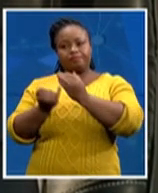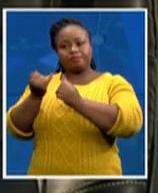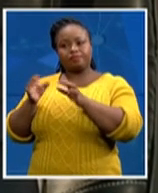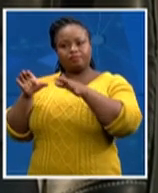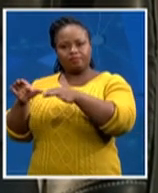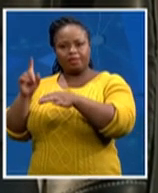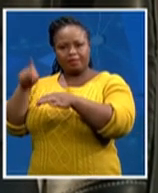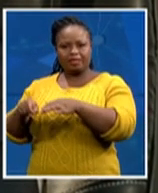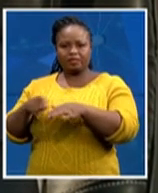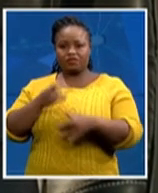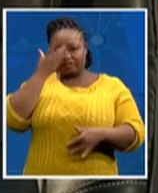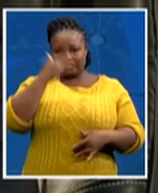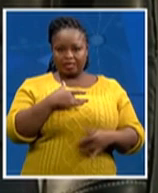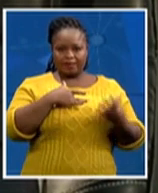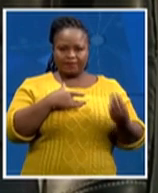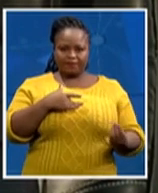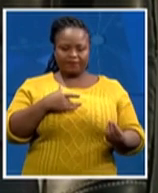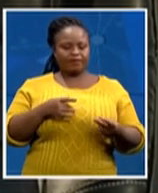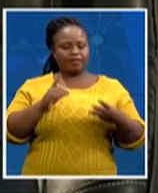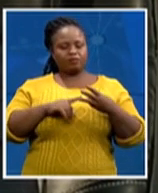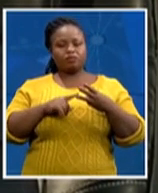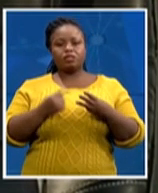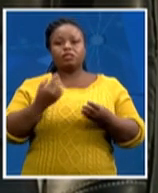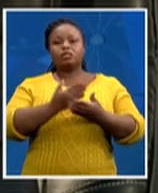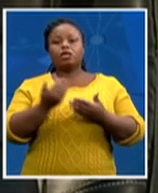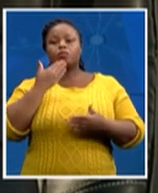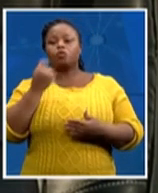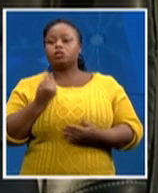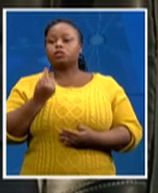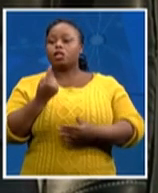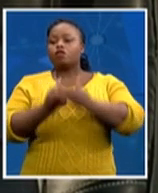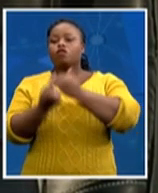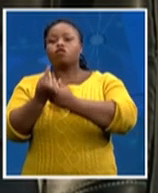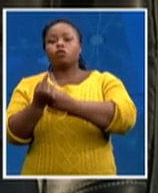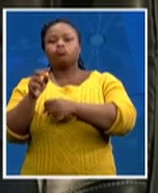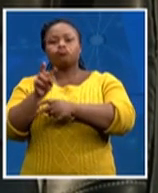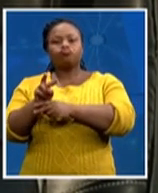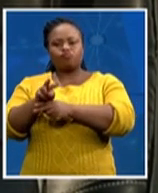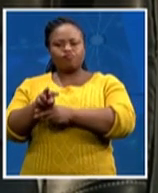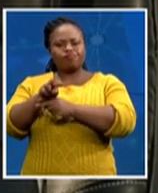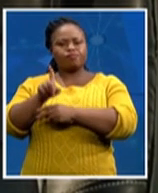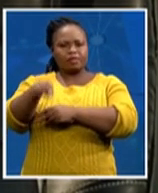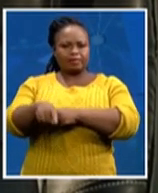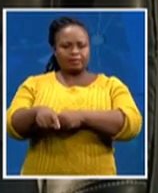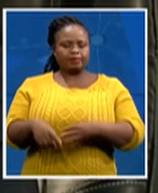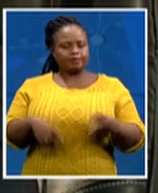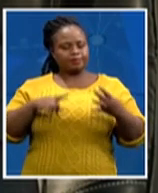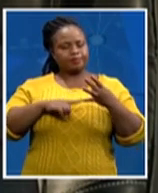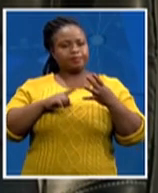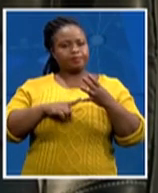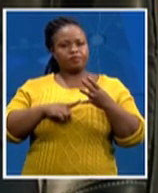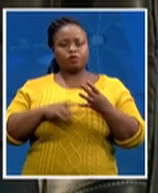are self-isolating, tracing all contacts of the confirmed cases,